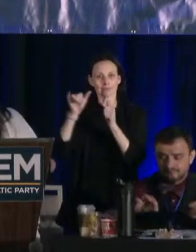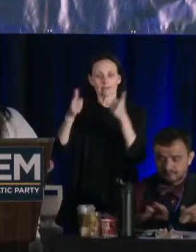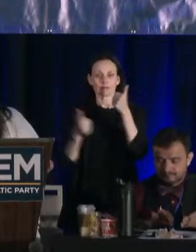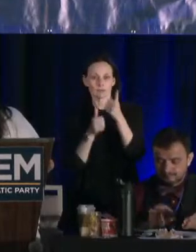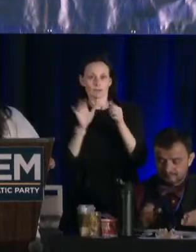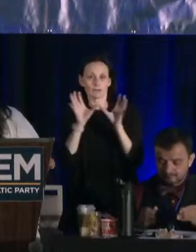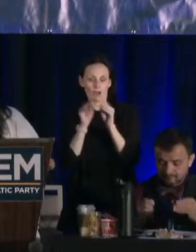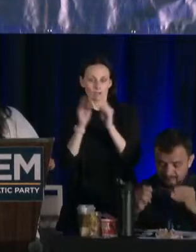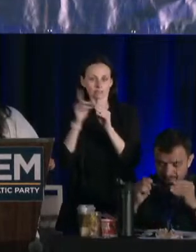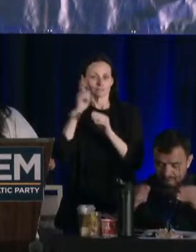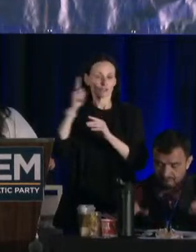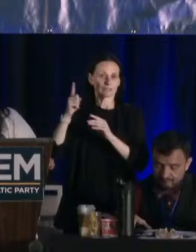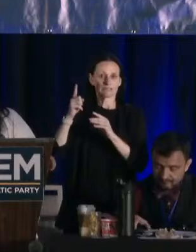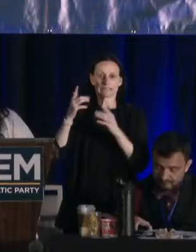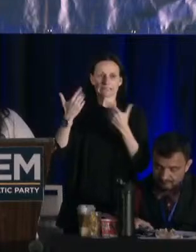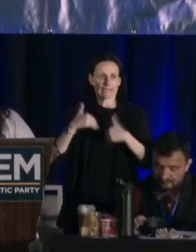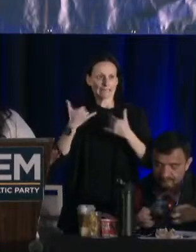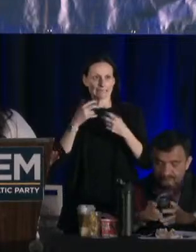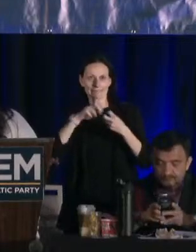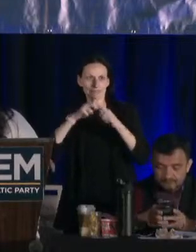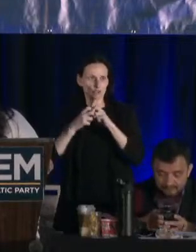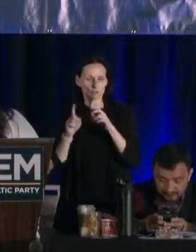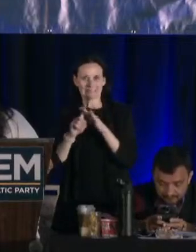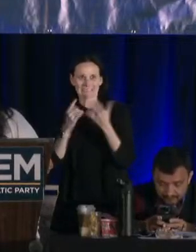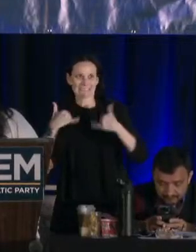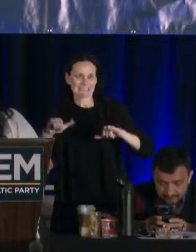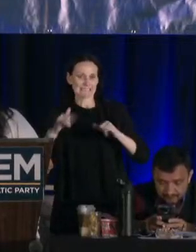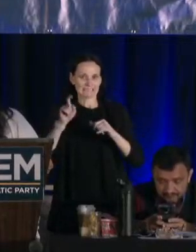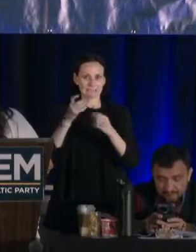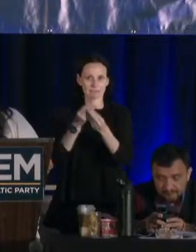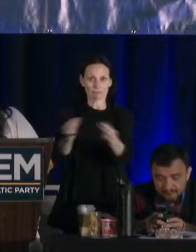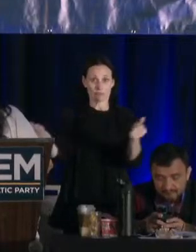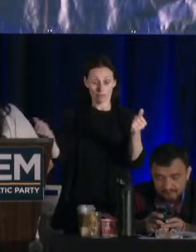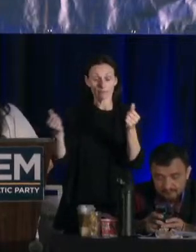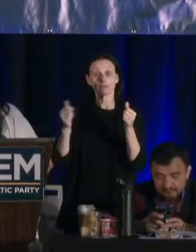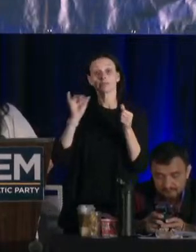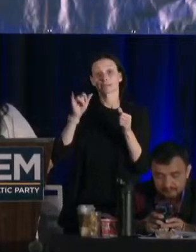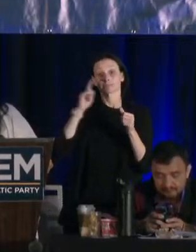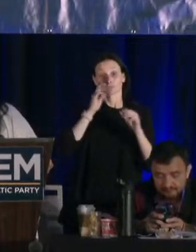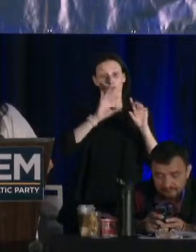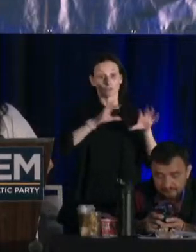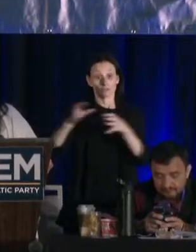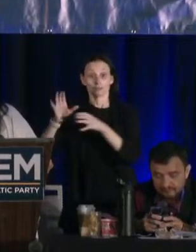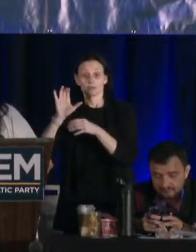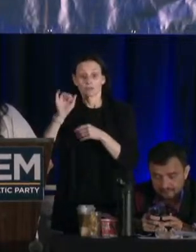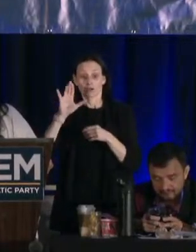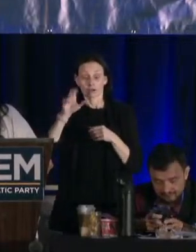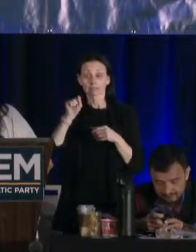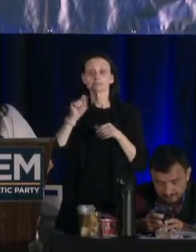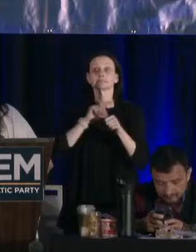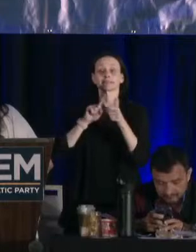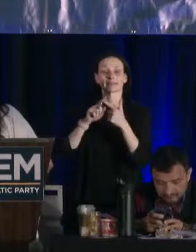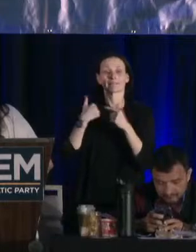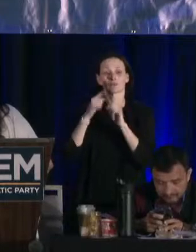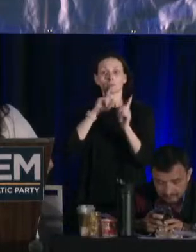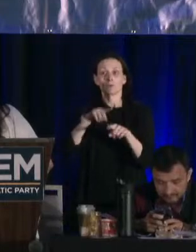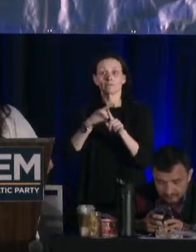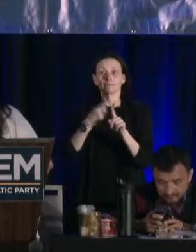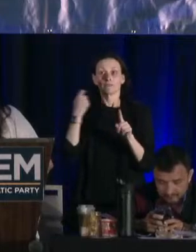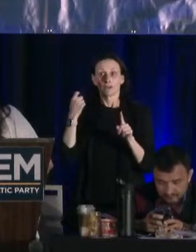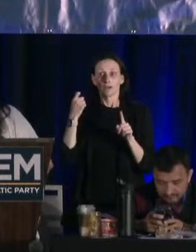resolve outstanding issues. So that was a report from our subcommittee on caucuses. We also had a report from